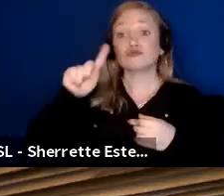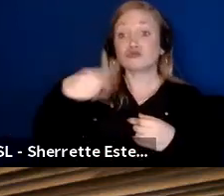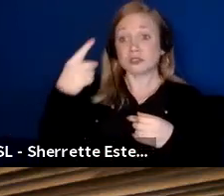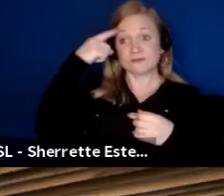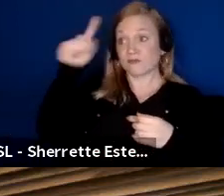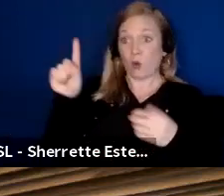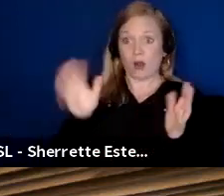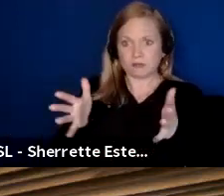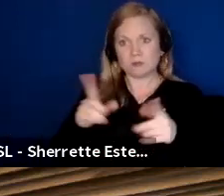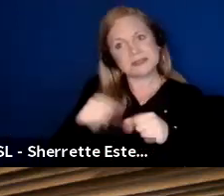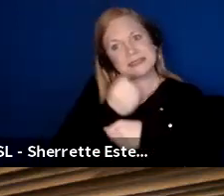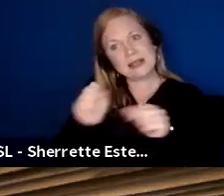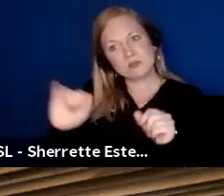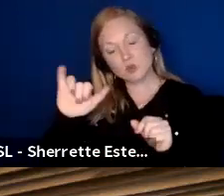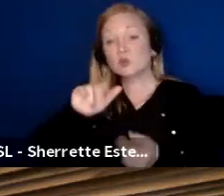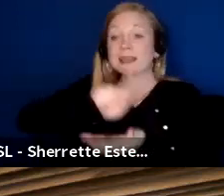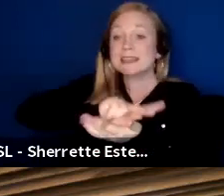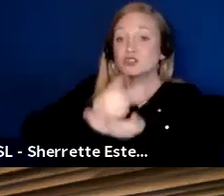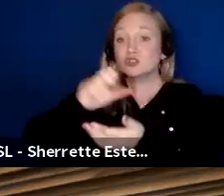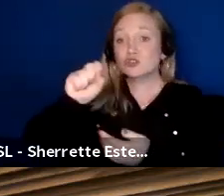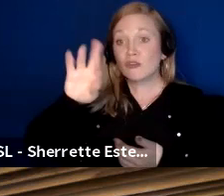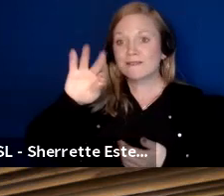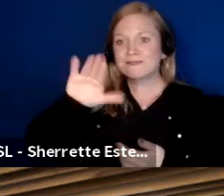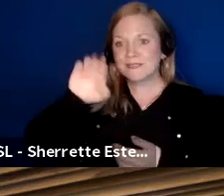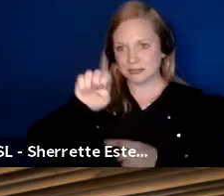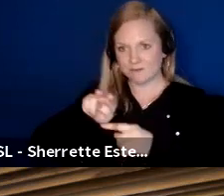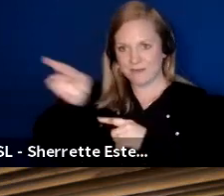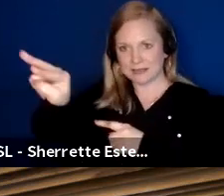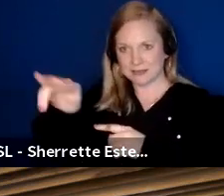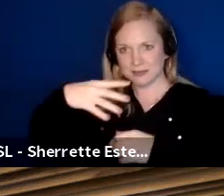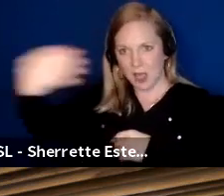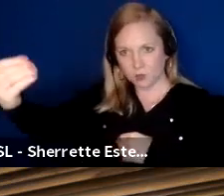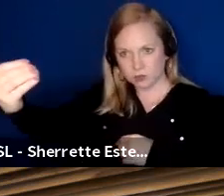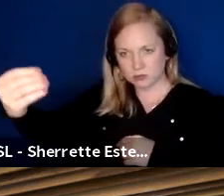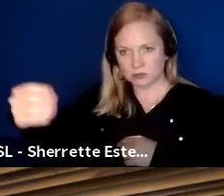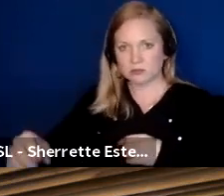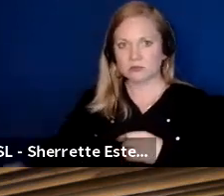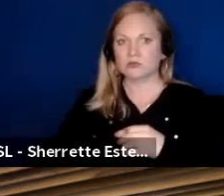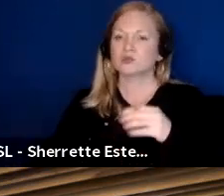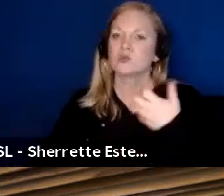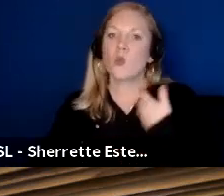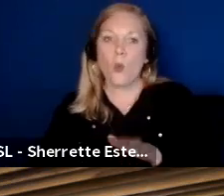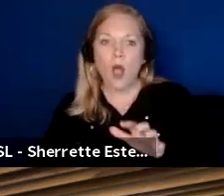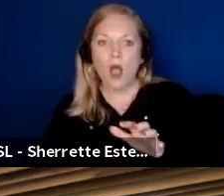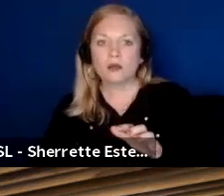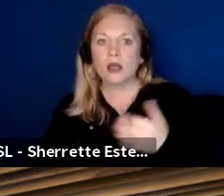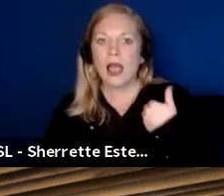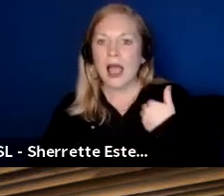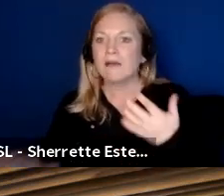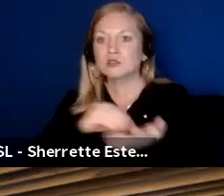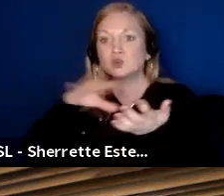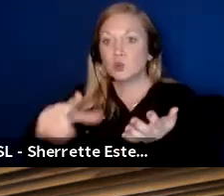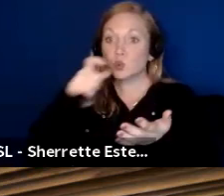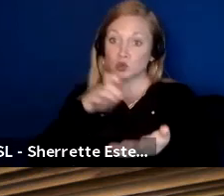So the cooking surface, the sink is facing outward so that you don't have a student who's using the